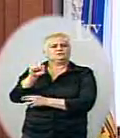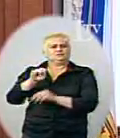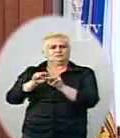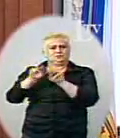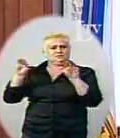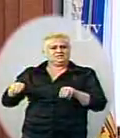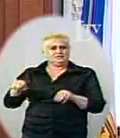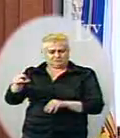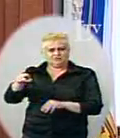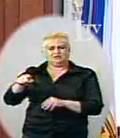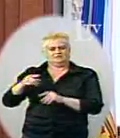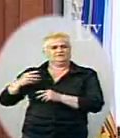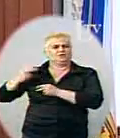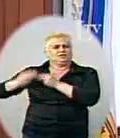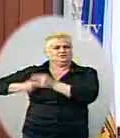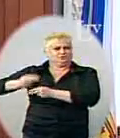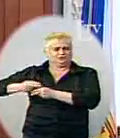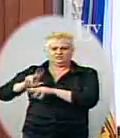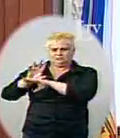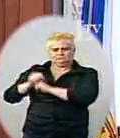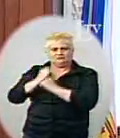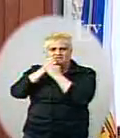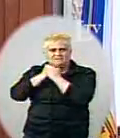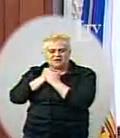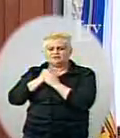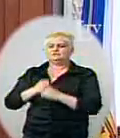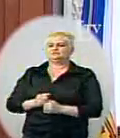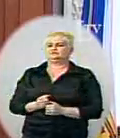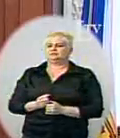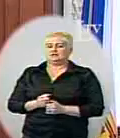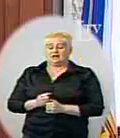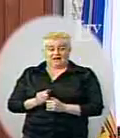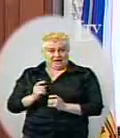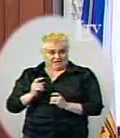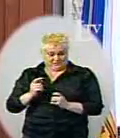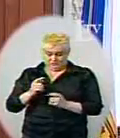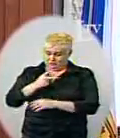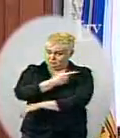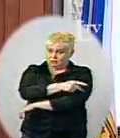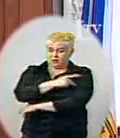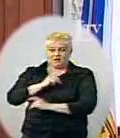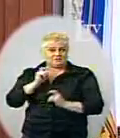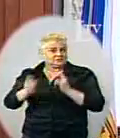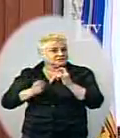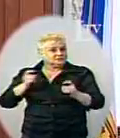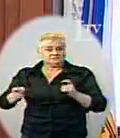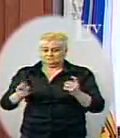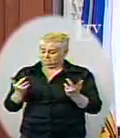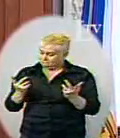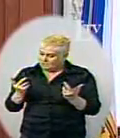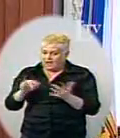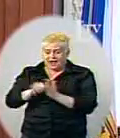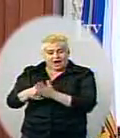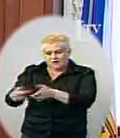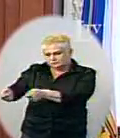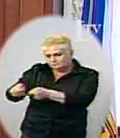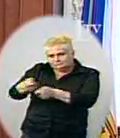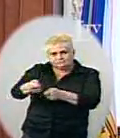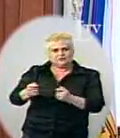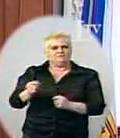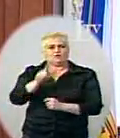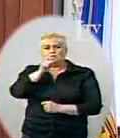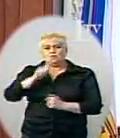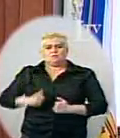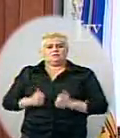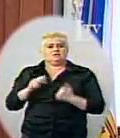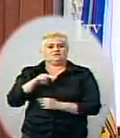Museum and made an extraordinary contribution to this province, drawing Nova Scotians into a better understanding